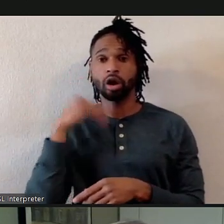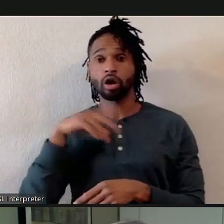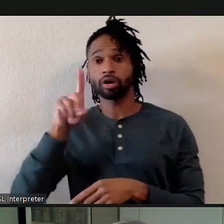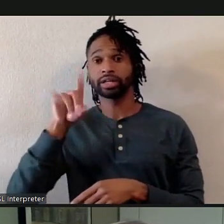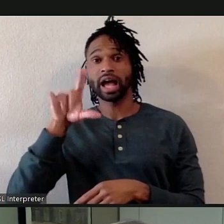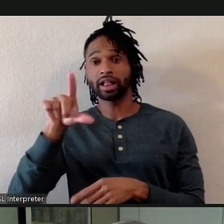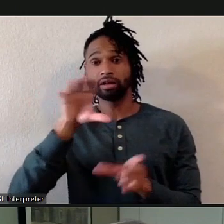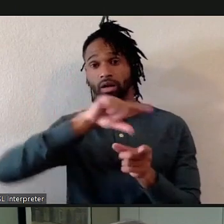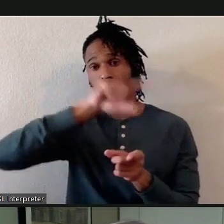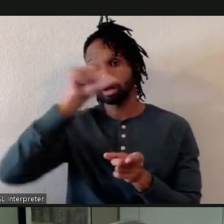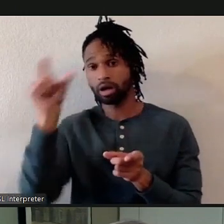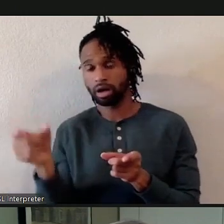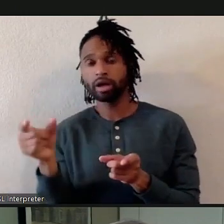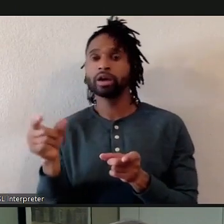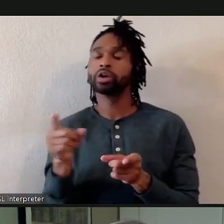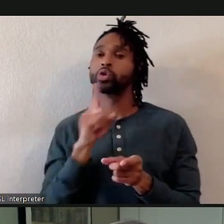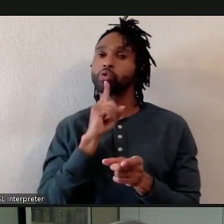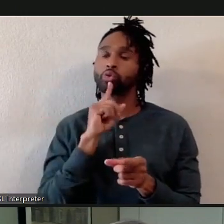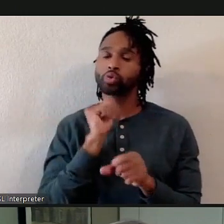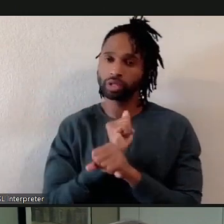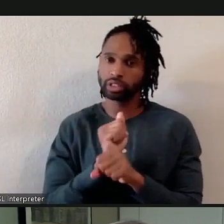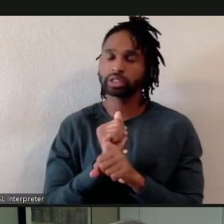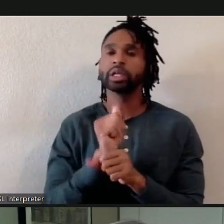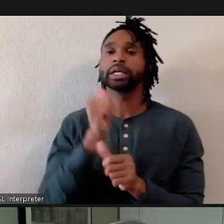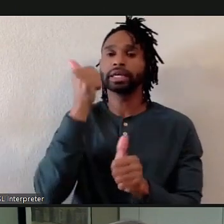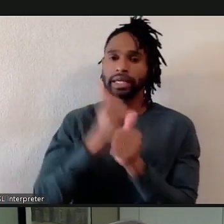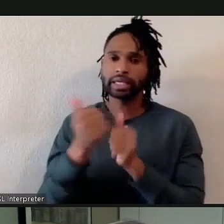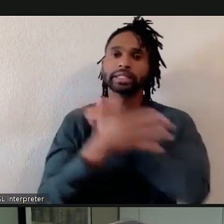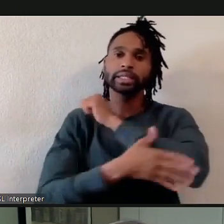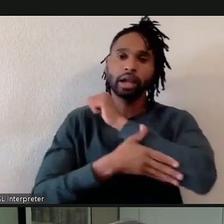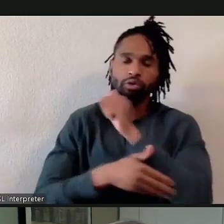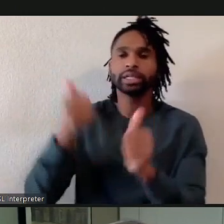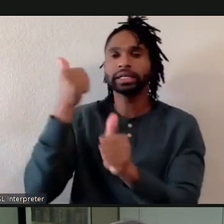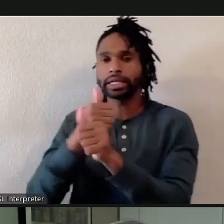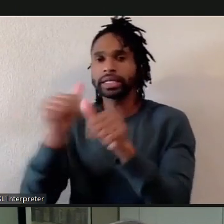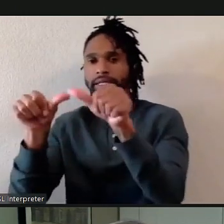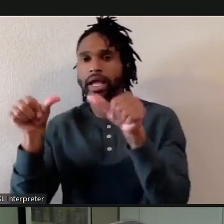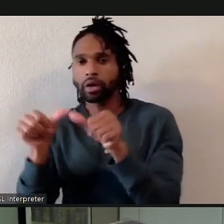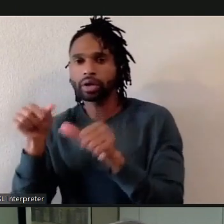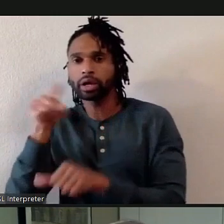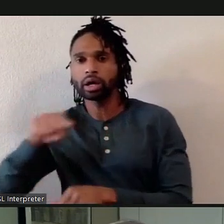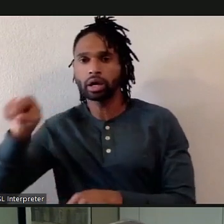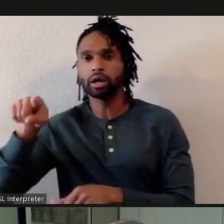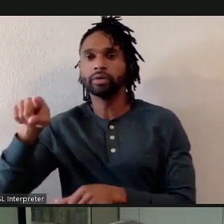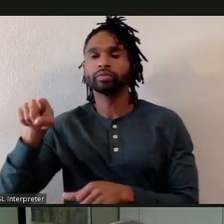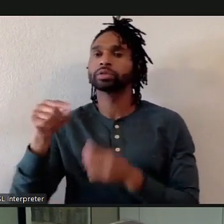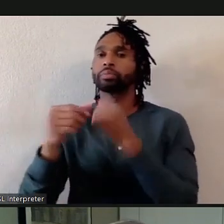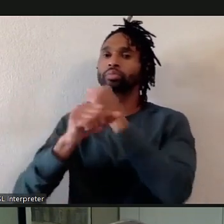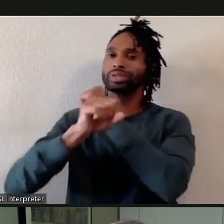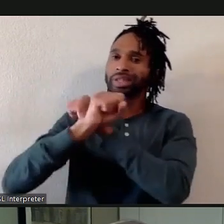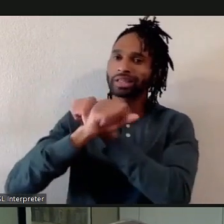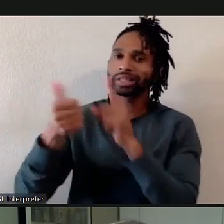a way of really being sure each county, each area is protecting itself based on the level